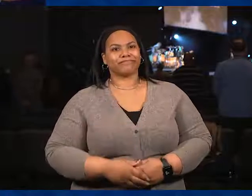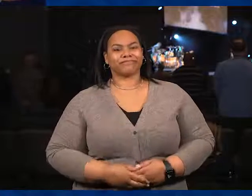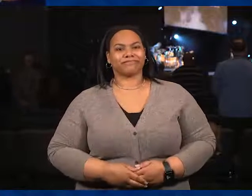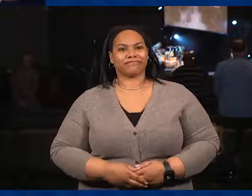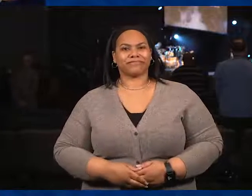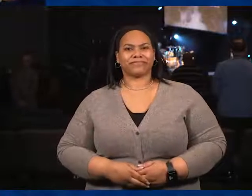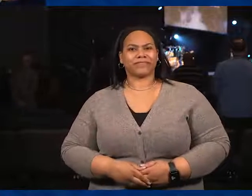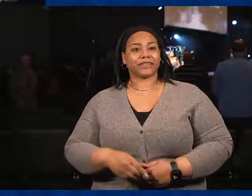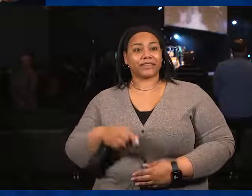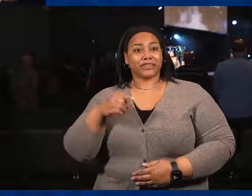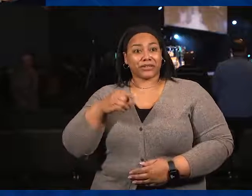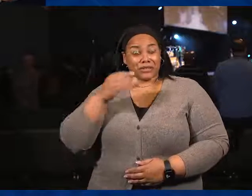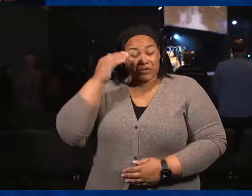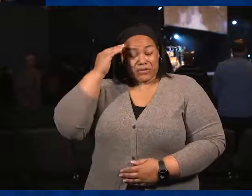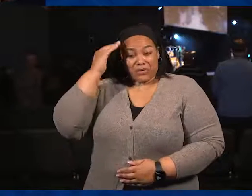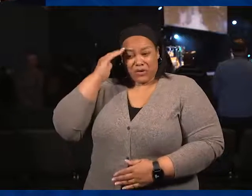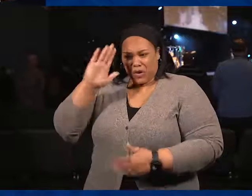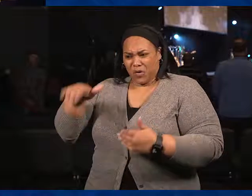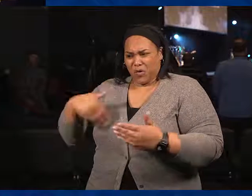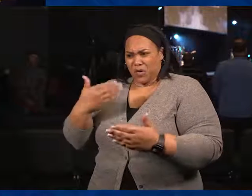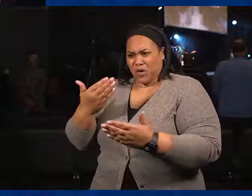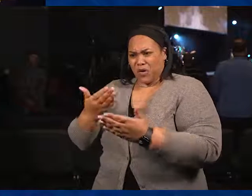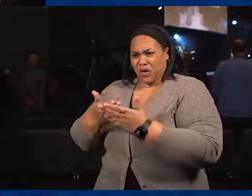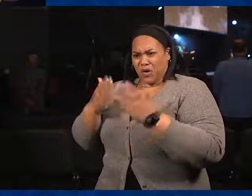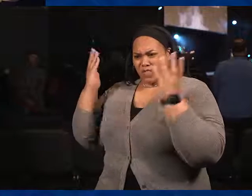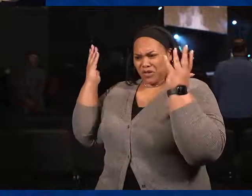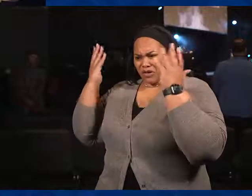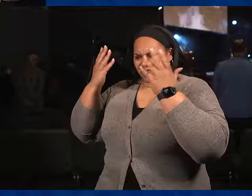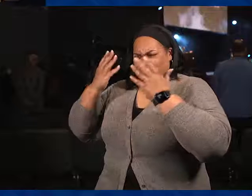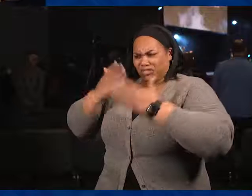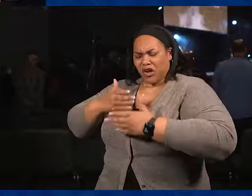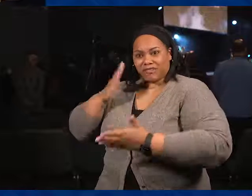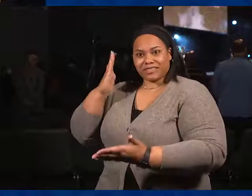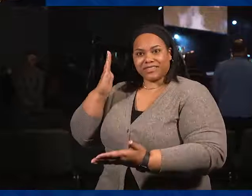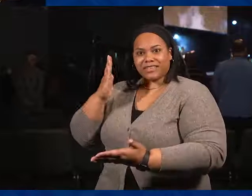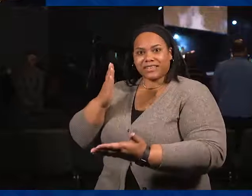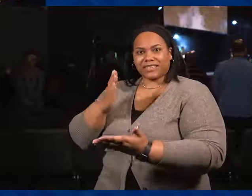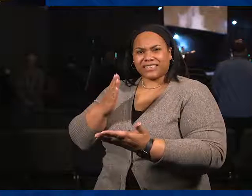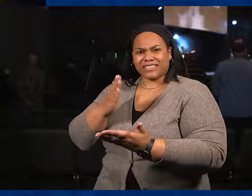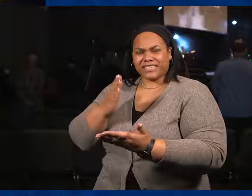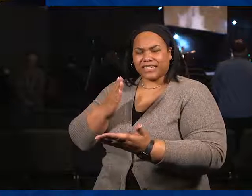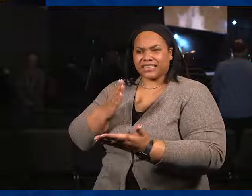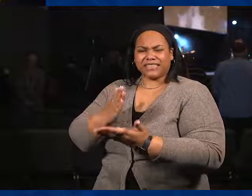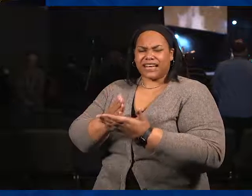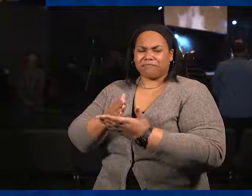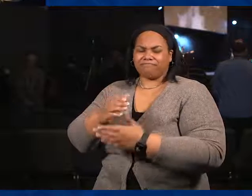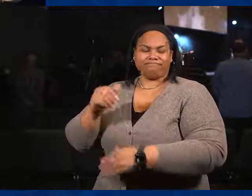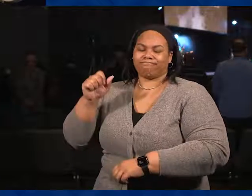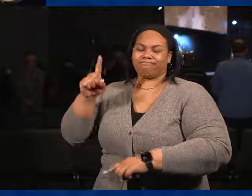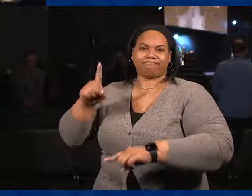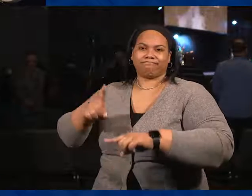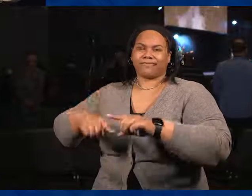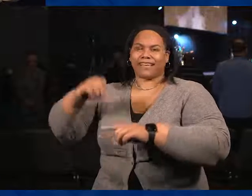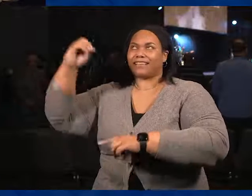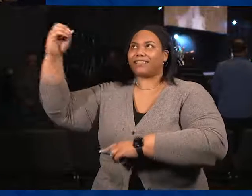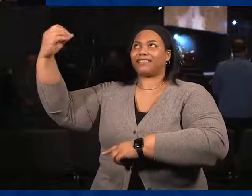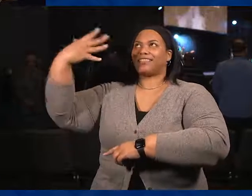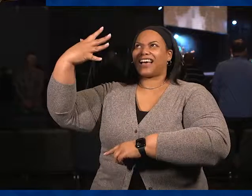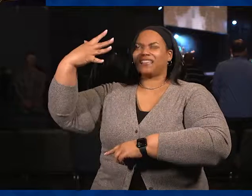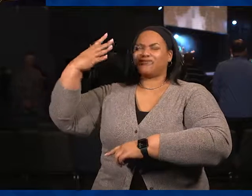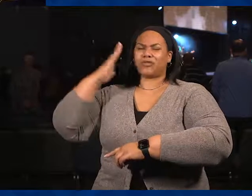But do you know that all the dark won't stop the light from getting through? We